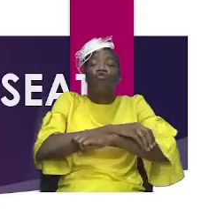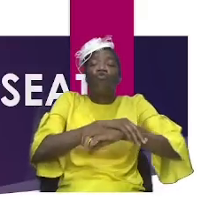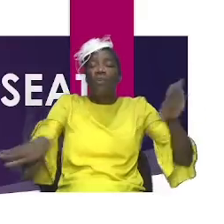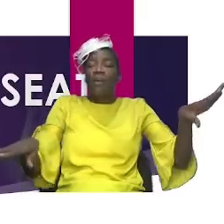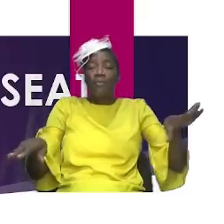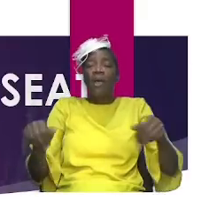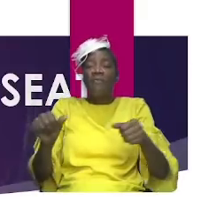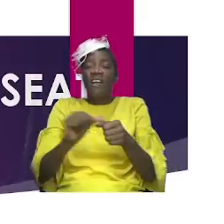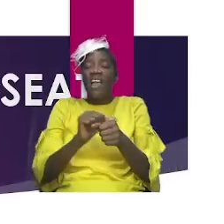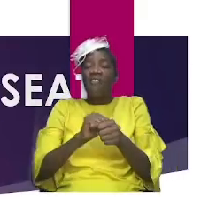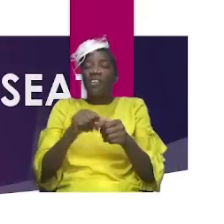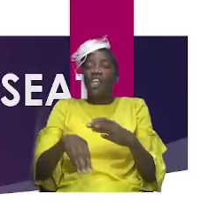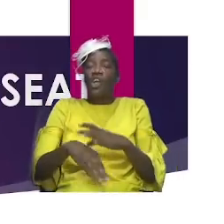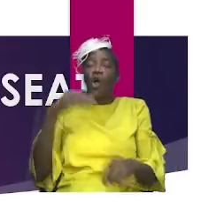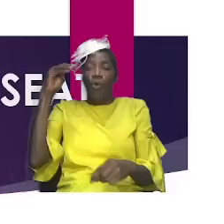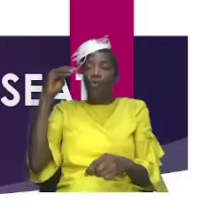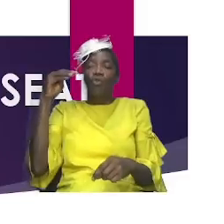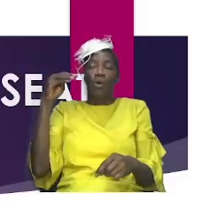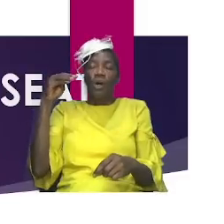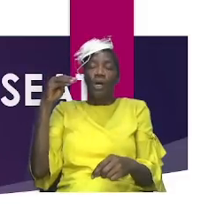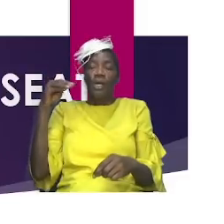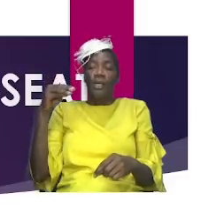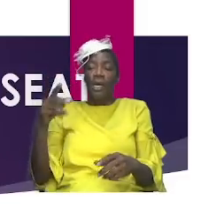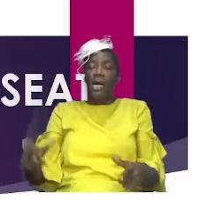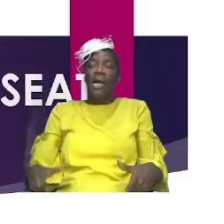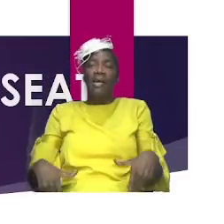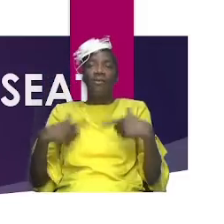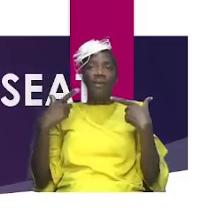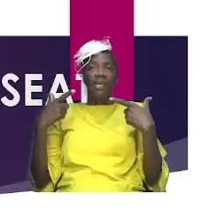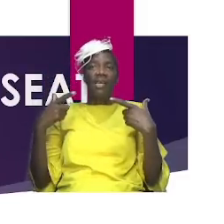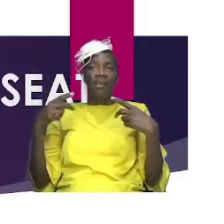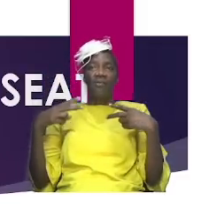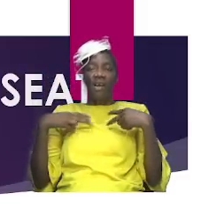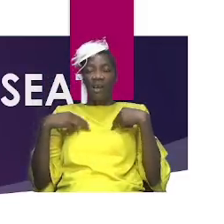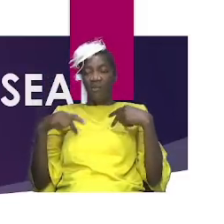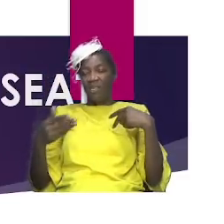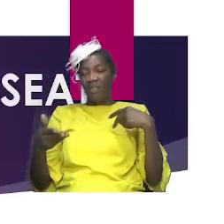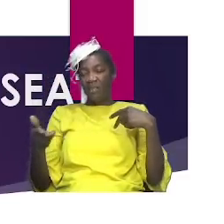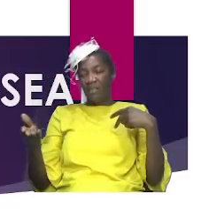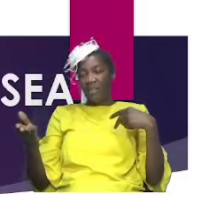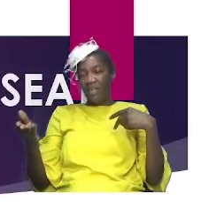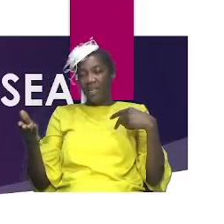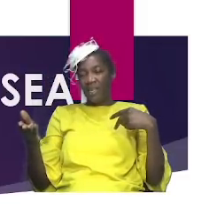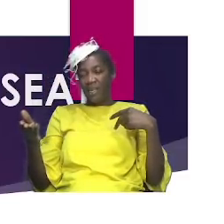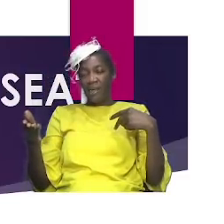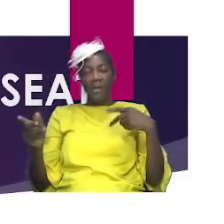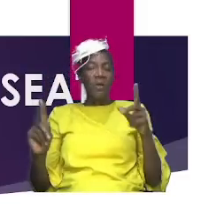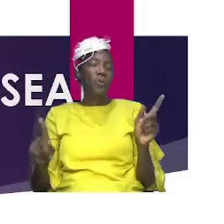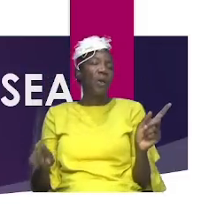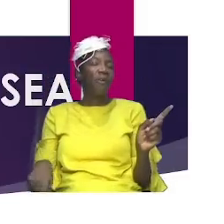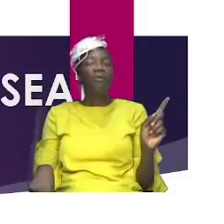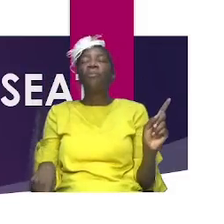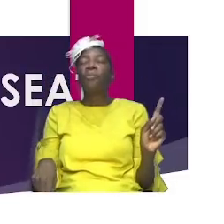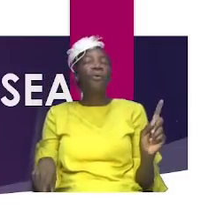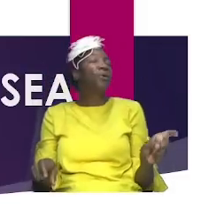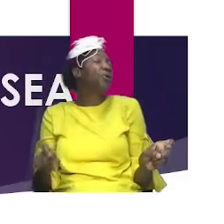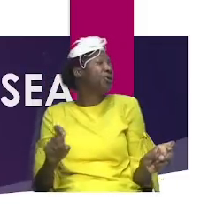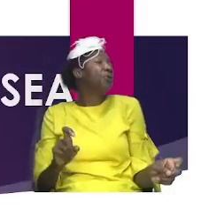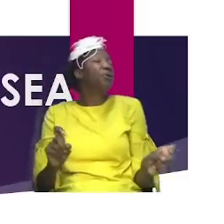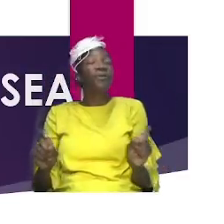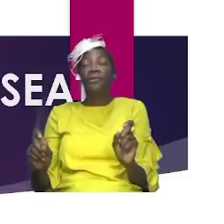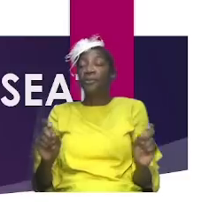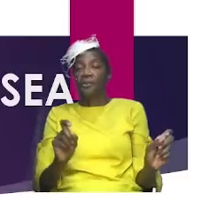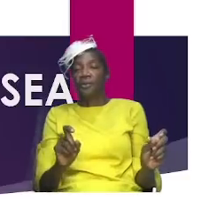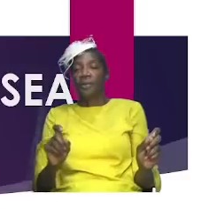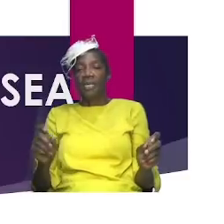that as we live today, saints of God, we have this thing about us that we have a poise and we tend to have